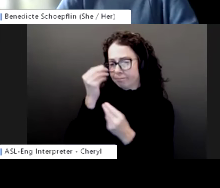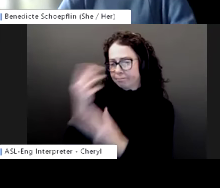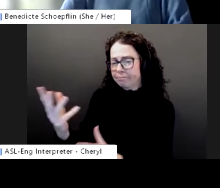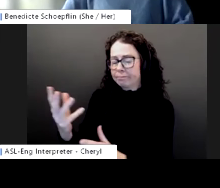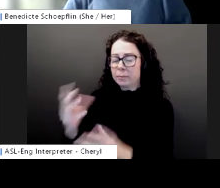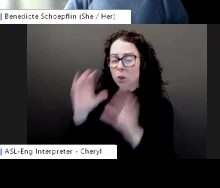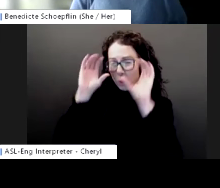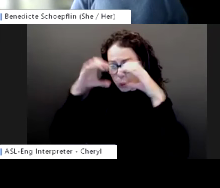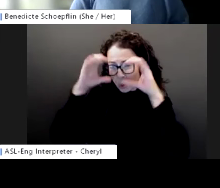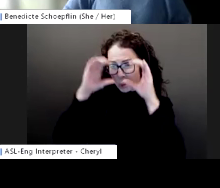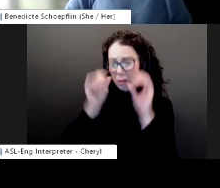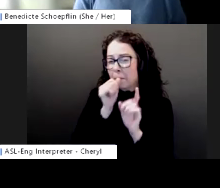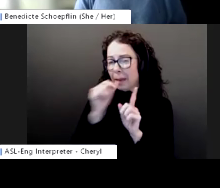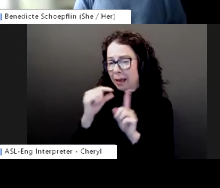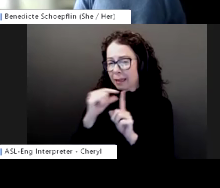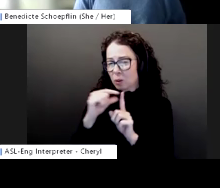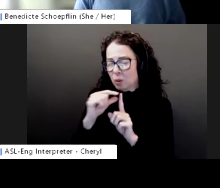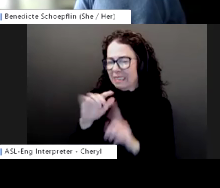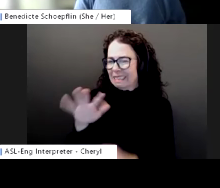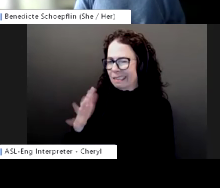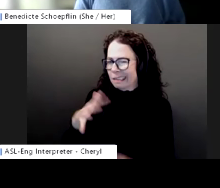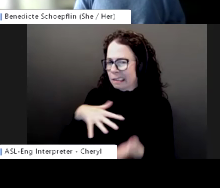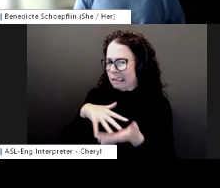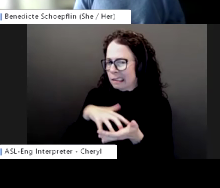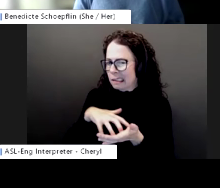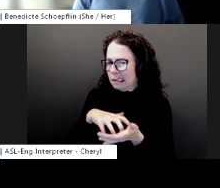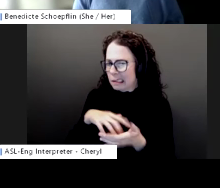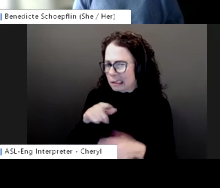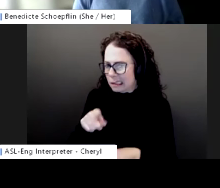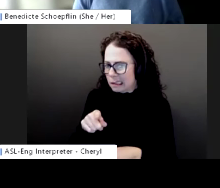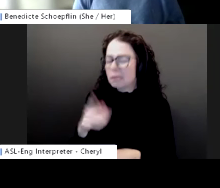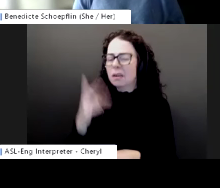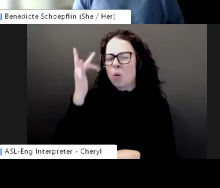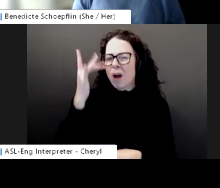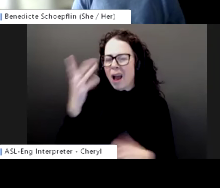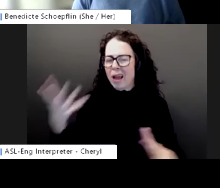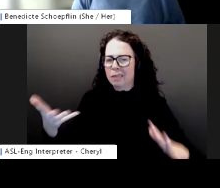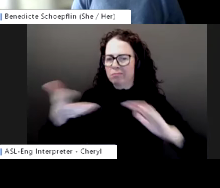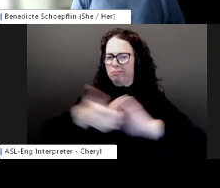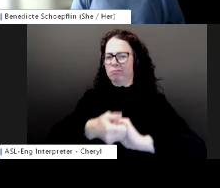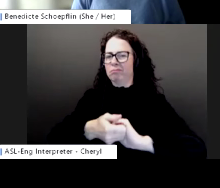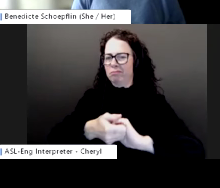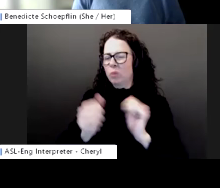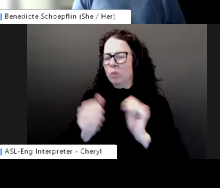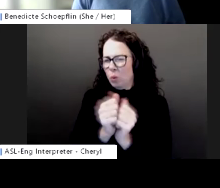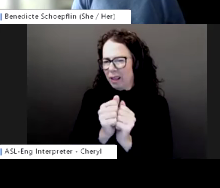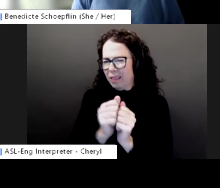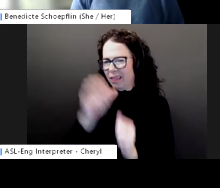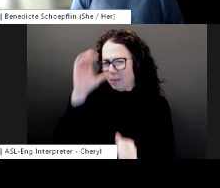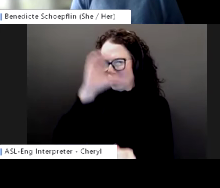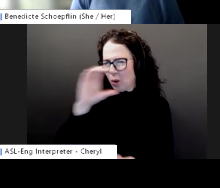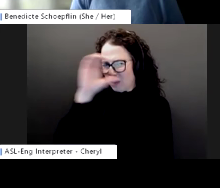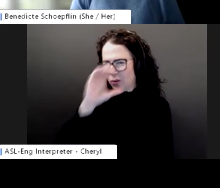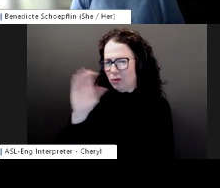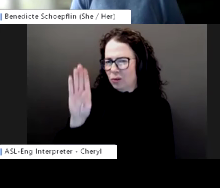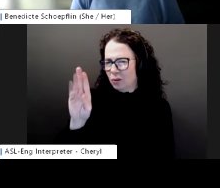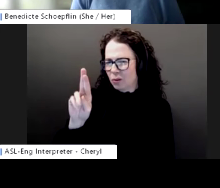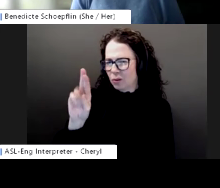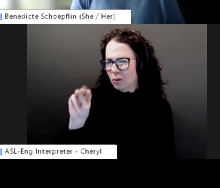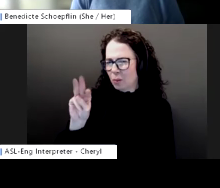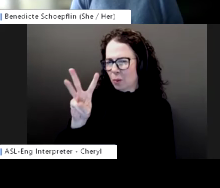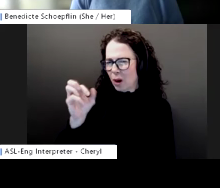reason that they often tend to be stored in the browser itself. And in some cases, there's